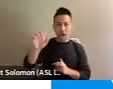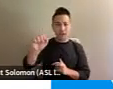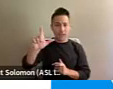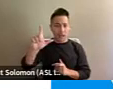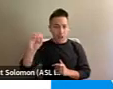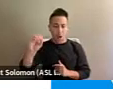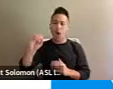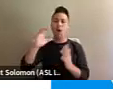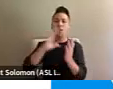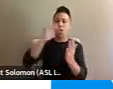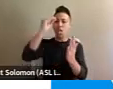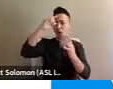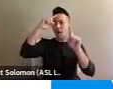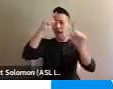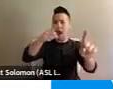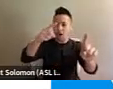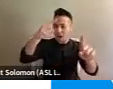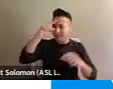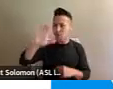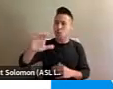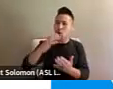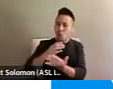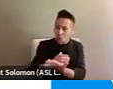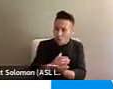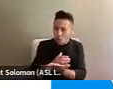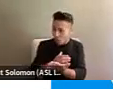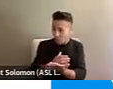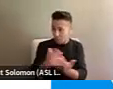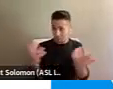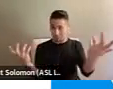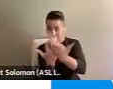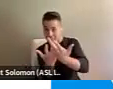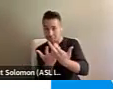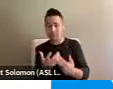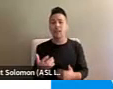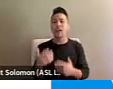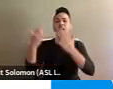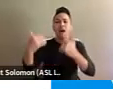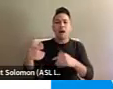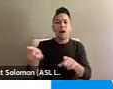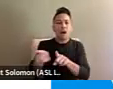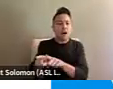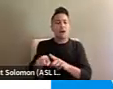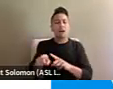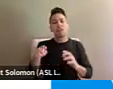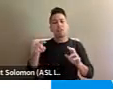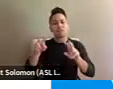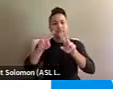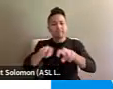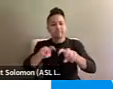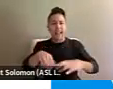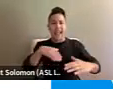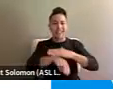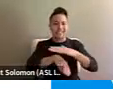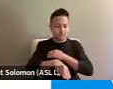learning outcomes that you're covering in your course? And then you need to look at the accessibility, both cognitive